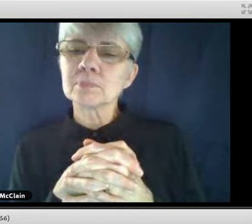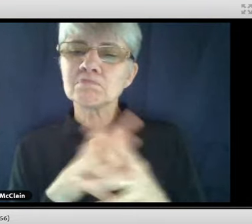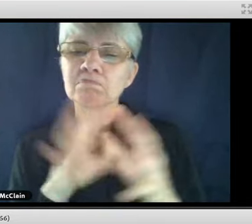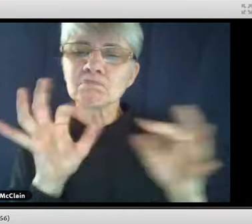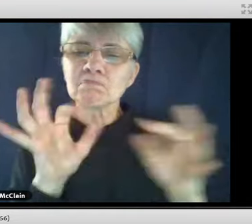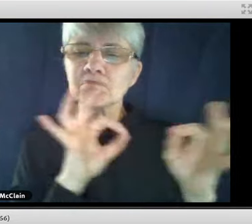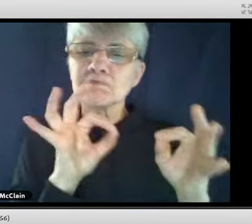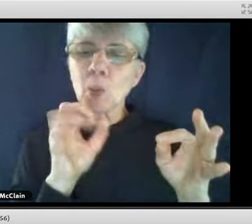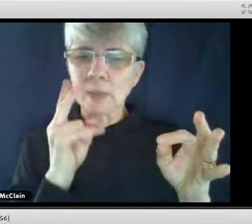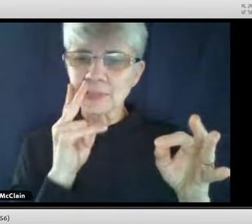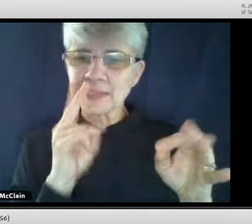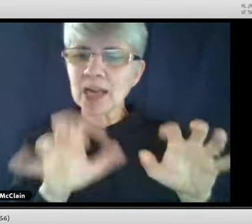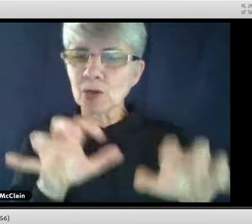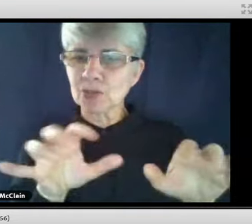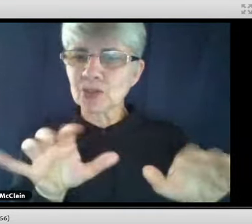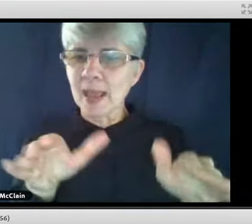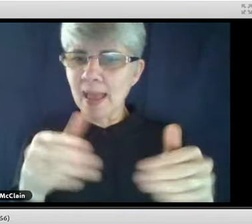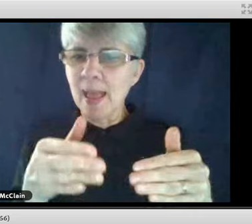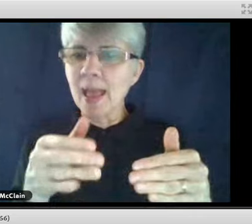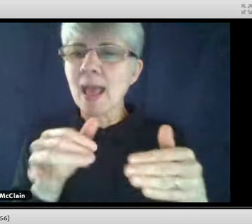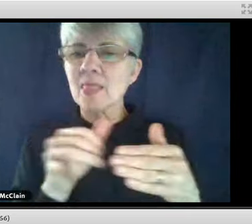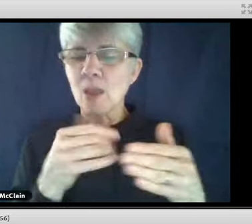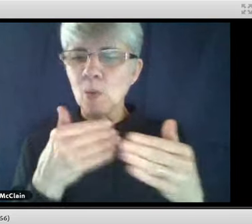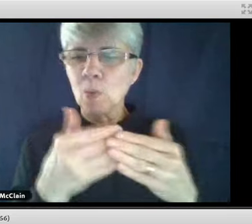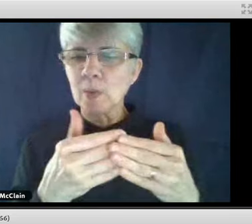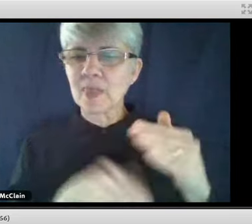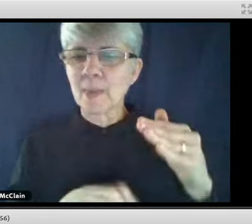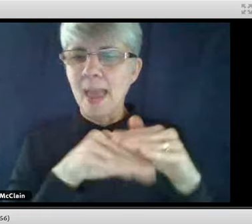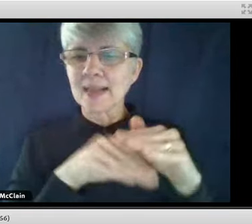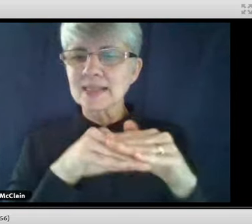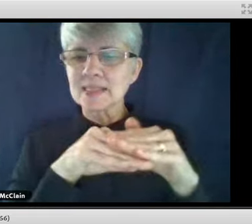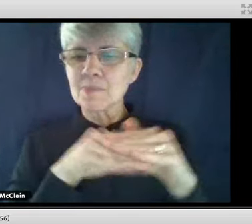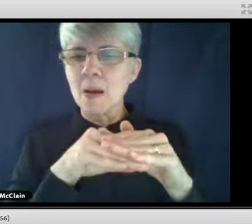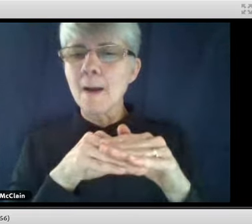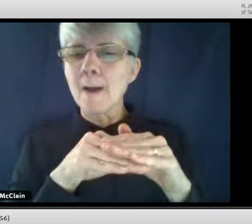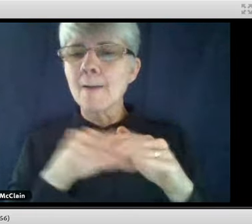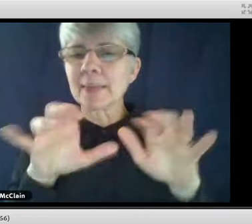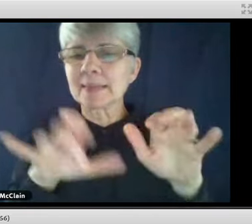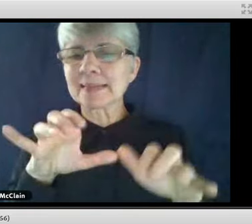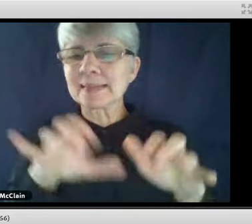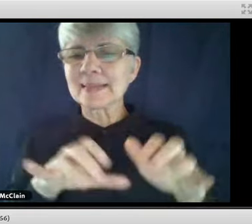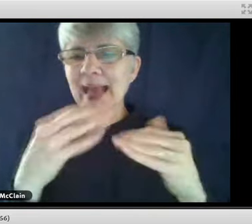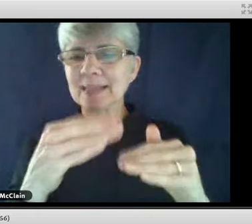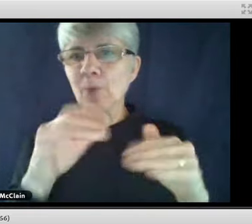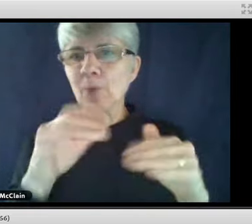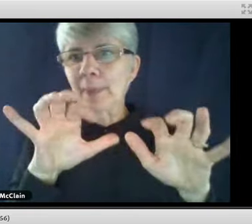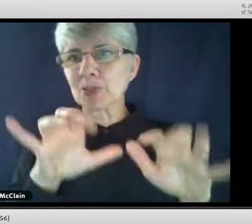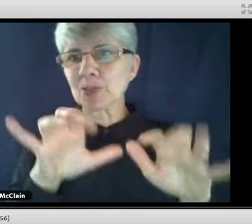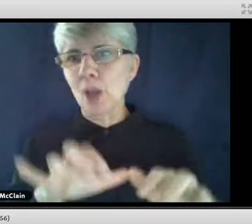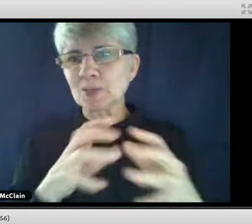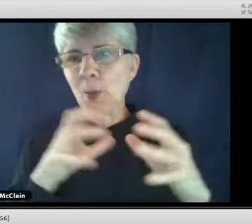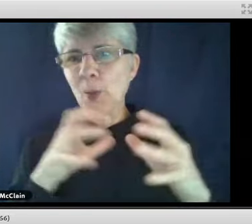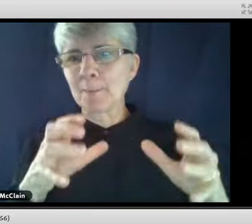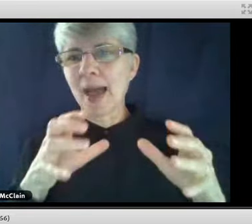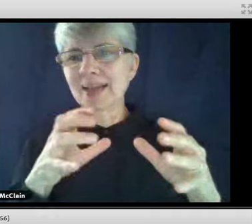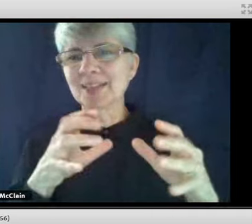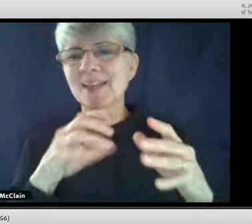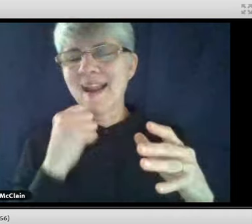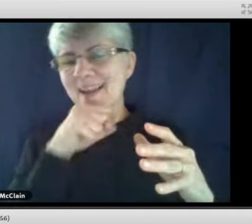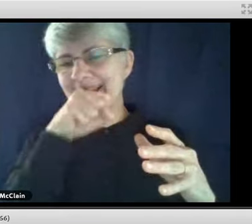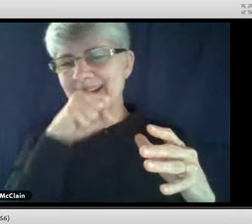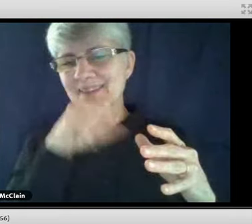Actually, I'm seeing in our chat area that we're reaching the maximum text limit because we've been chatting so much. This is fabulous. I love